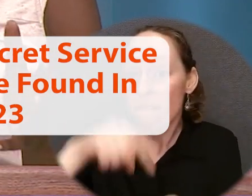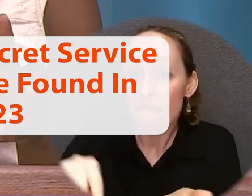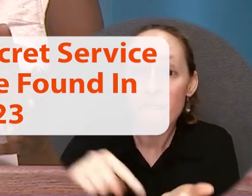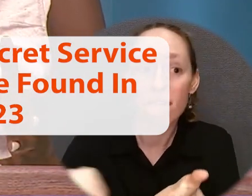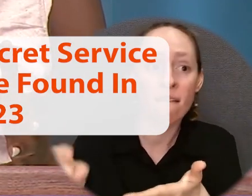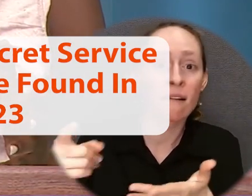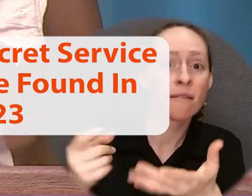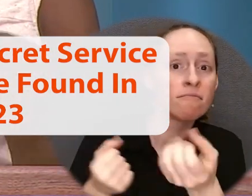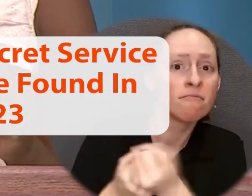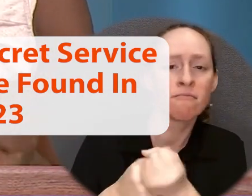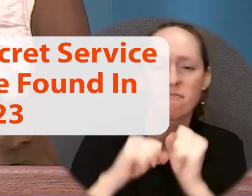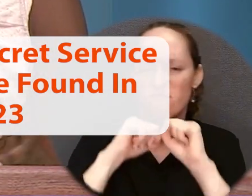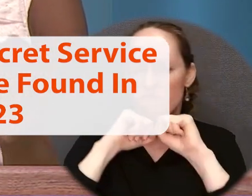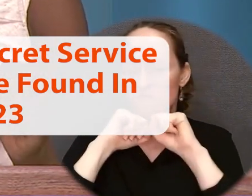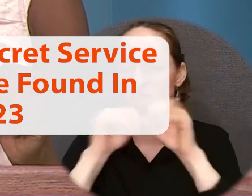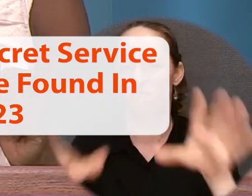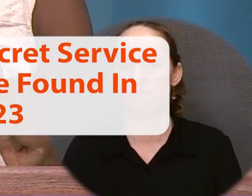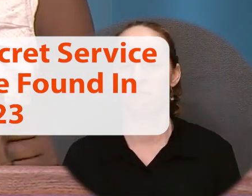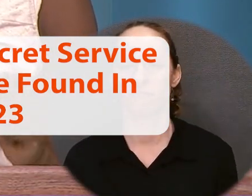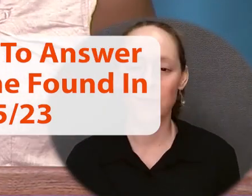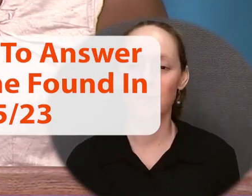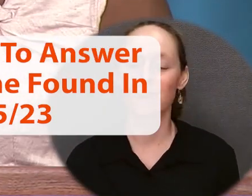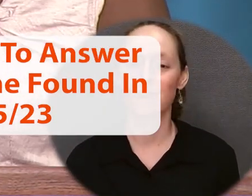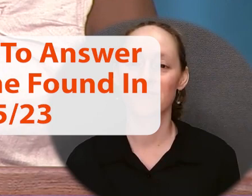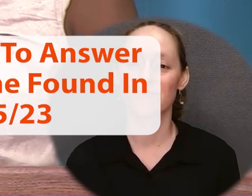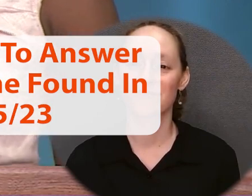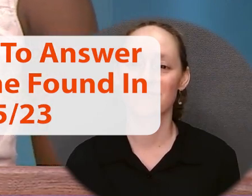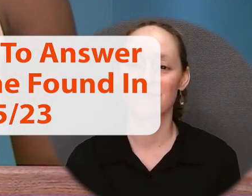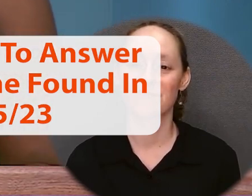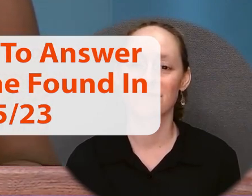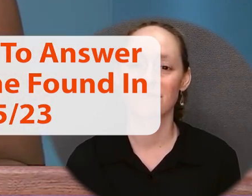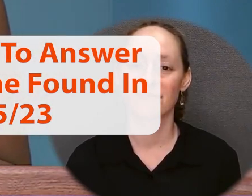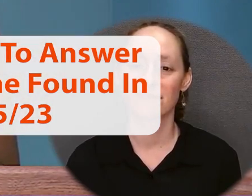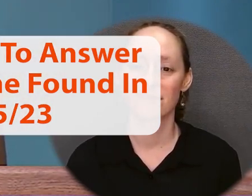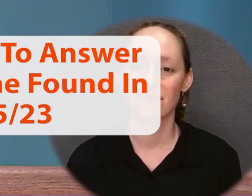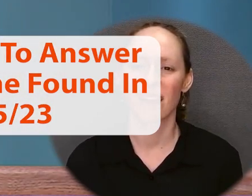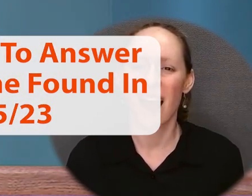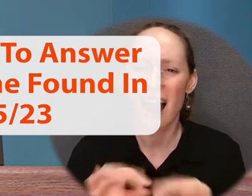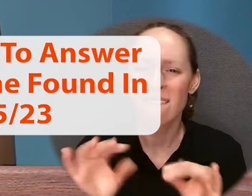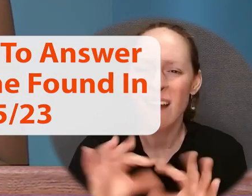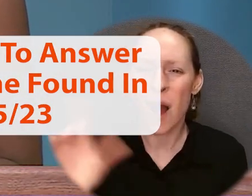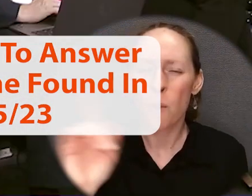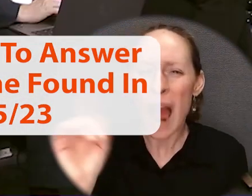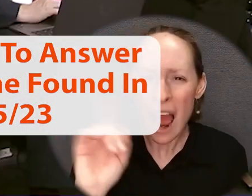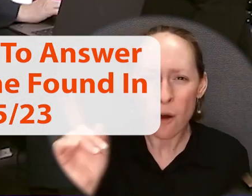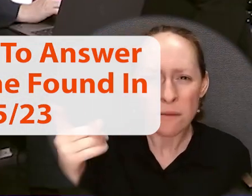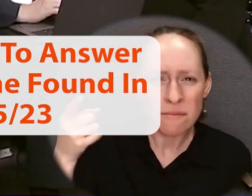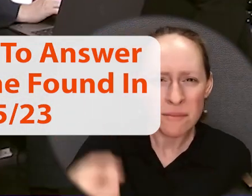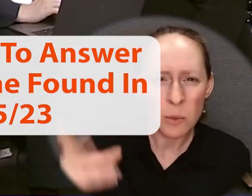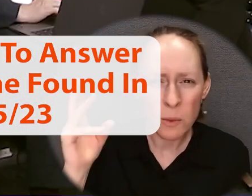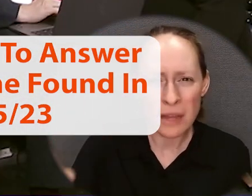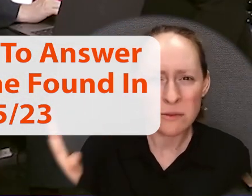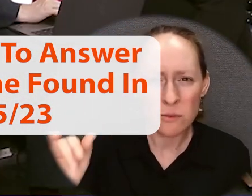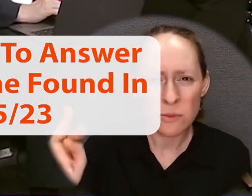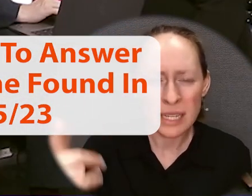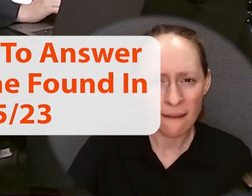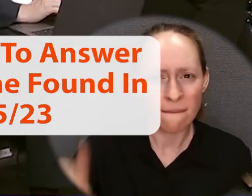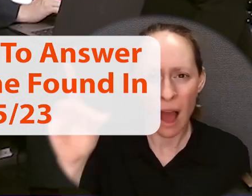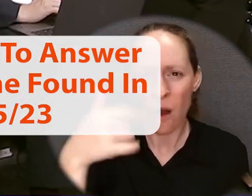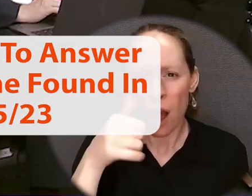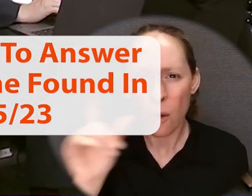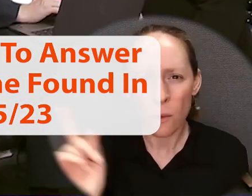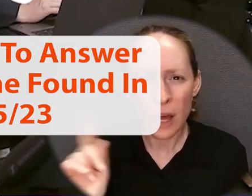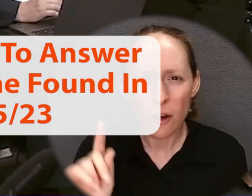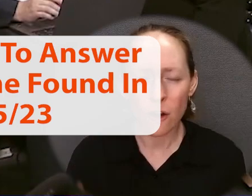Service handles. It's under their protocol. Just clarify for us where exactly inside the West Wing the substance was